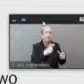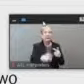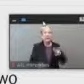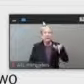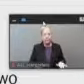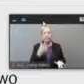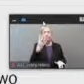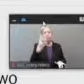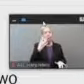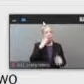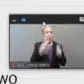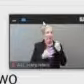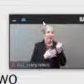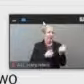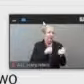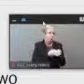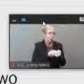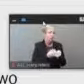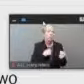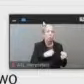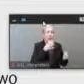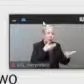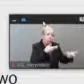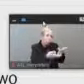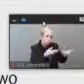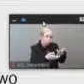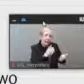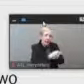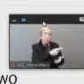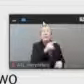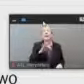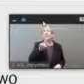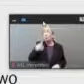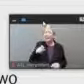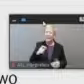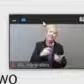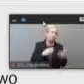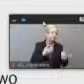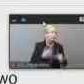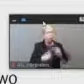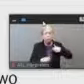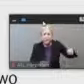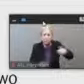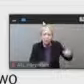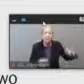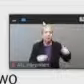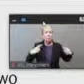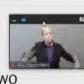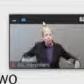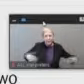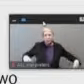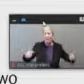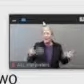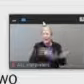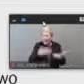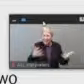need additional accommodation, transportation, wheelchair, we will work with you to ensure that that